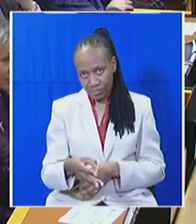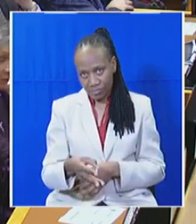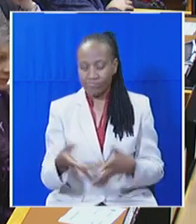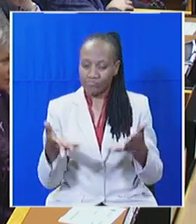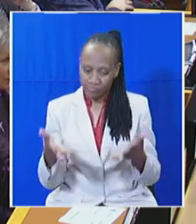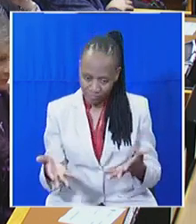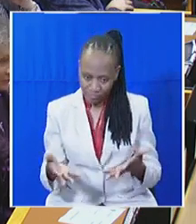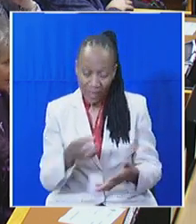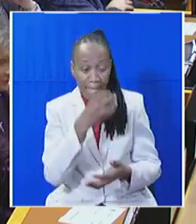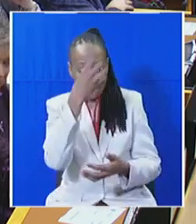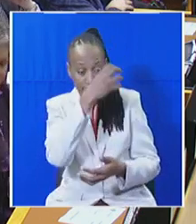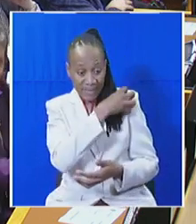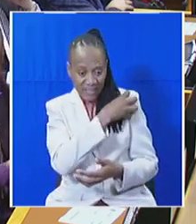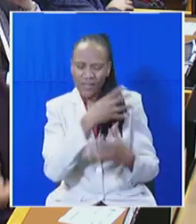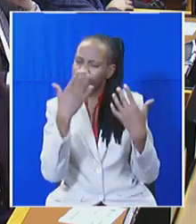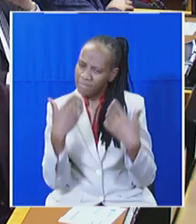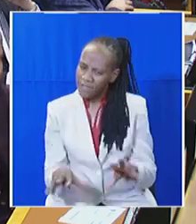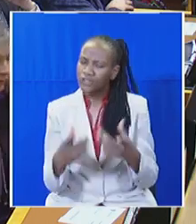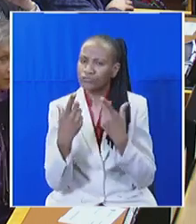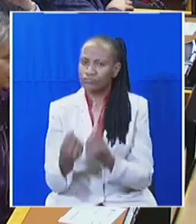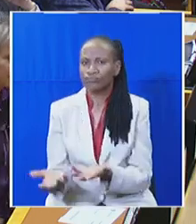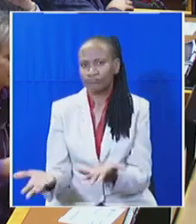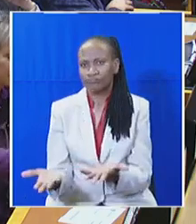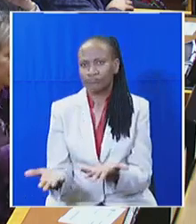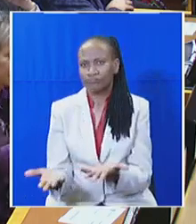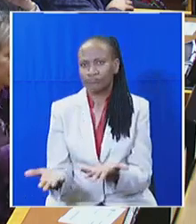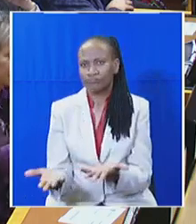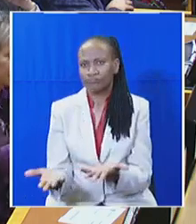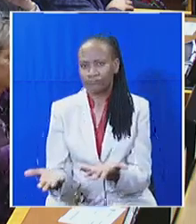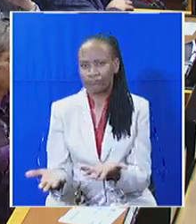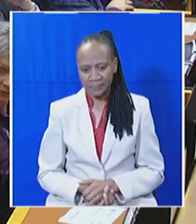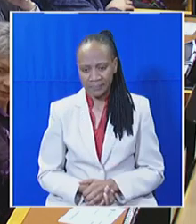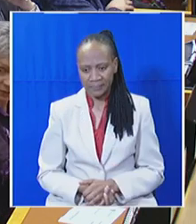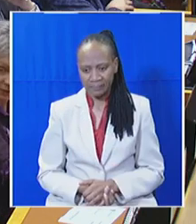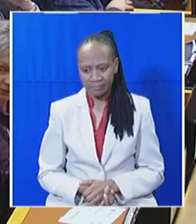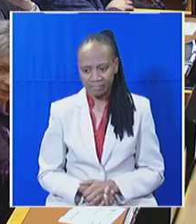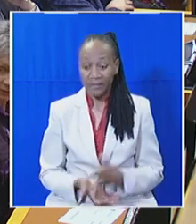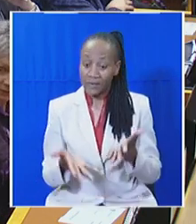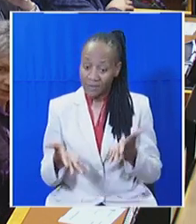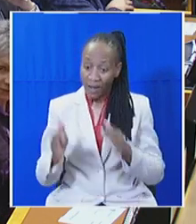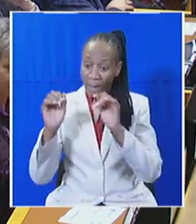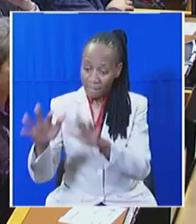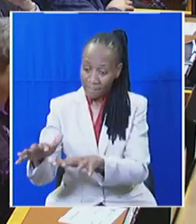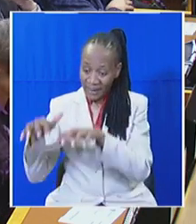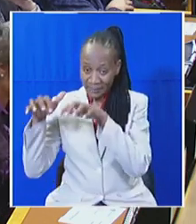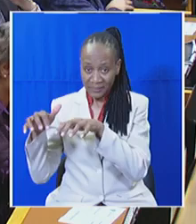Police has done. And your parliament at the moment